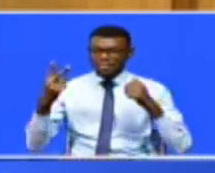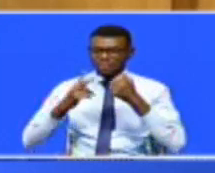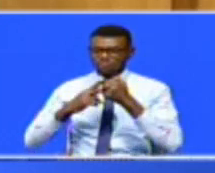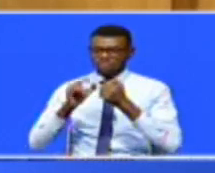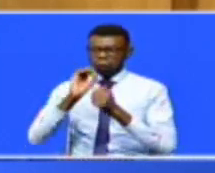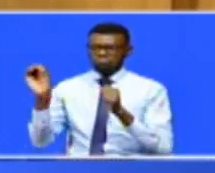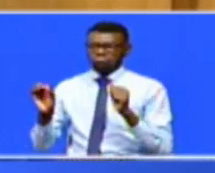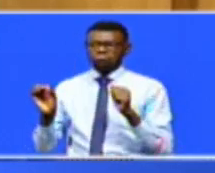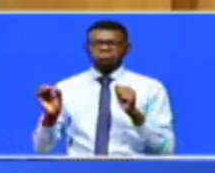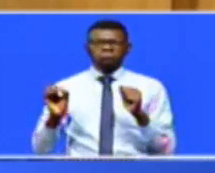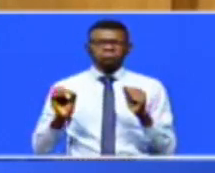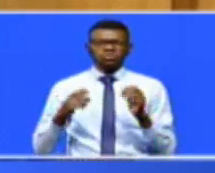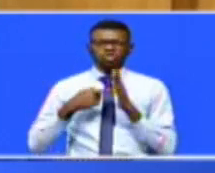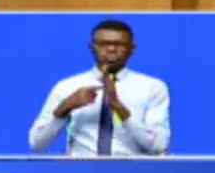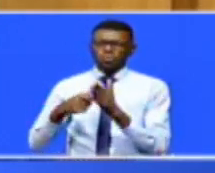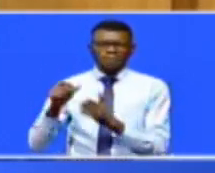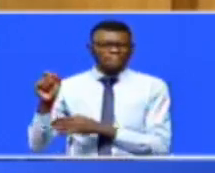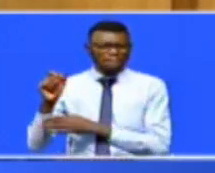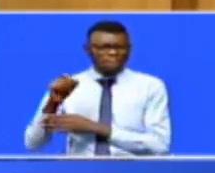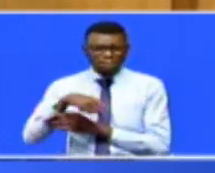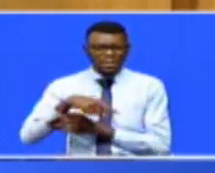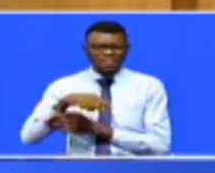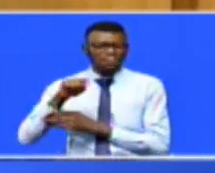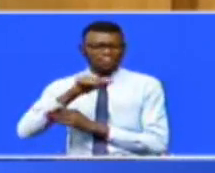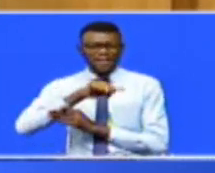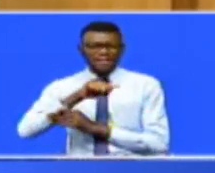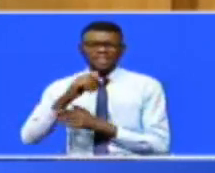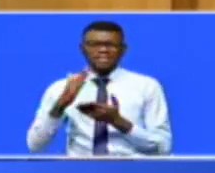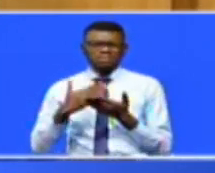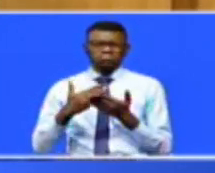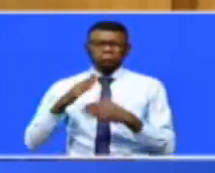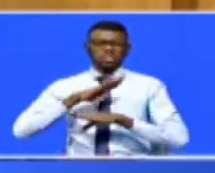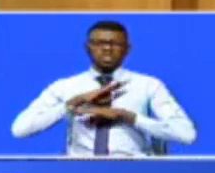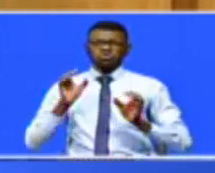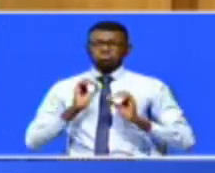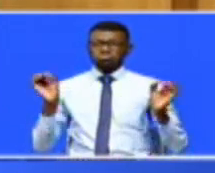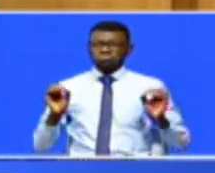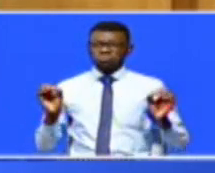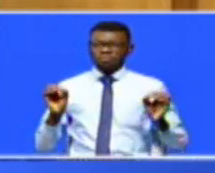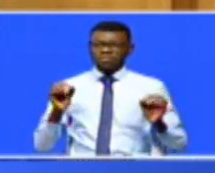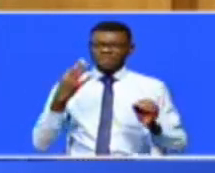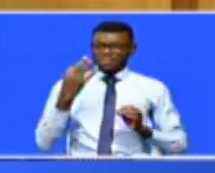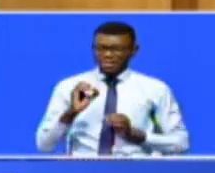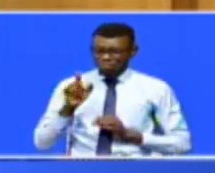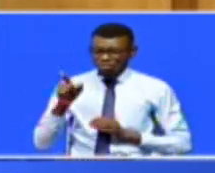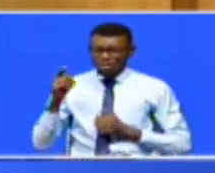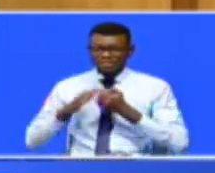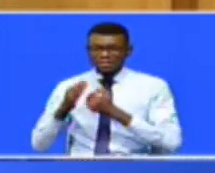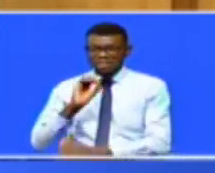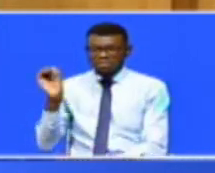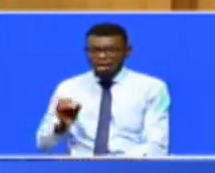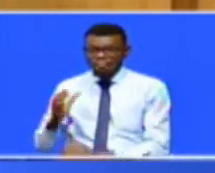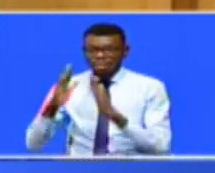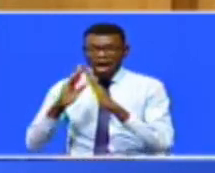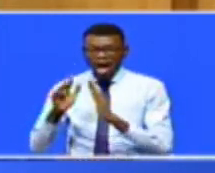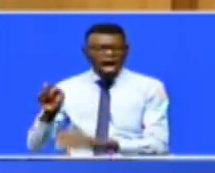37% indicated they were unable to pay on time. Further, about 30.9% of the households who